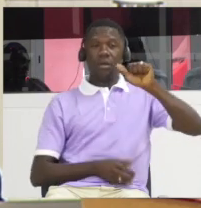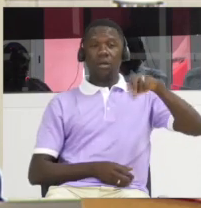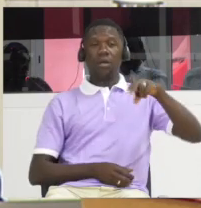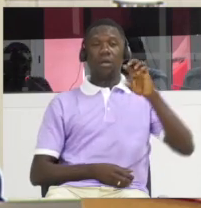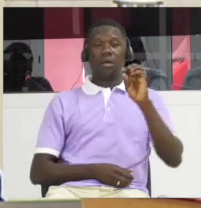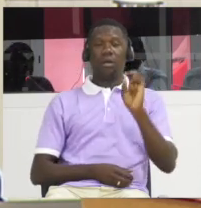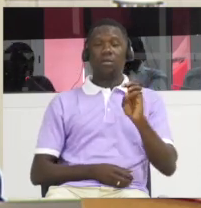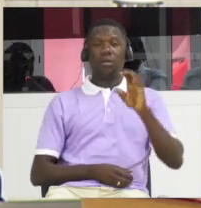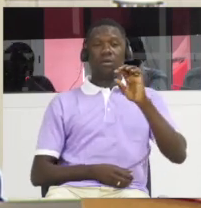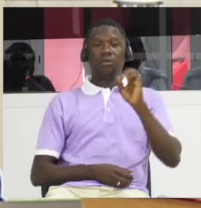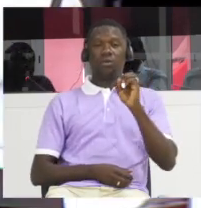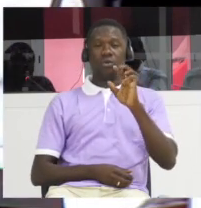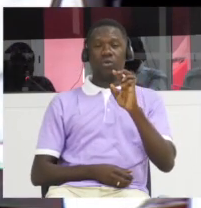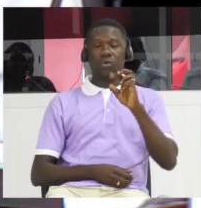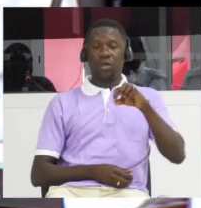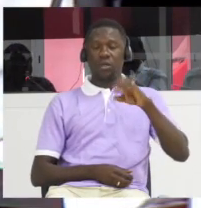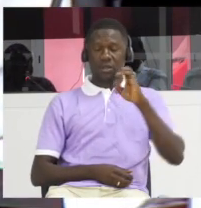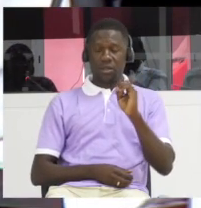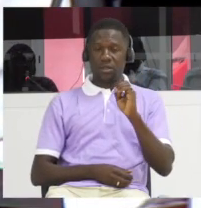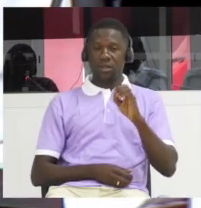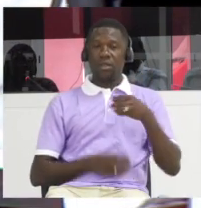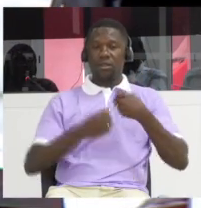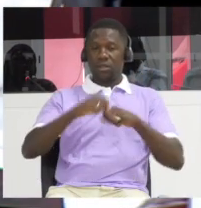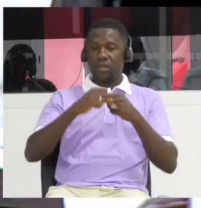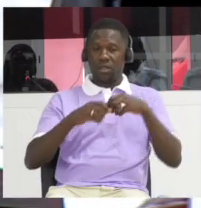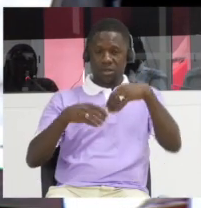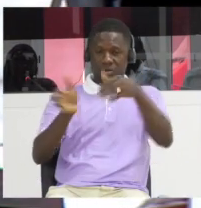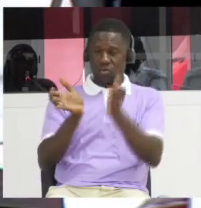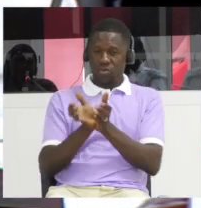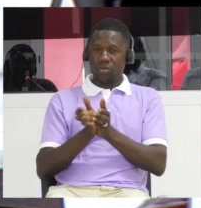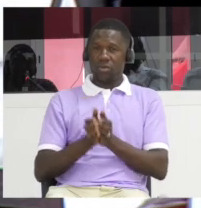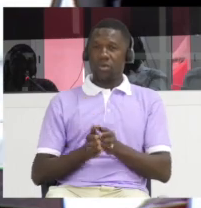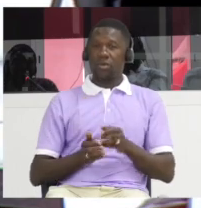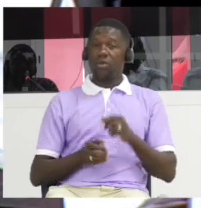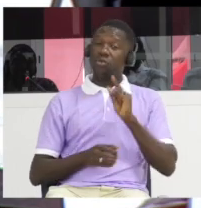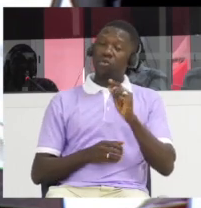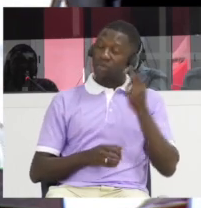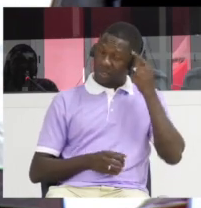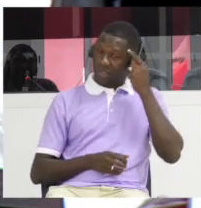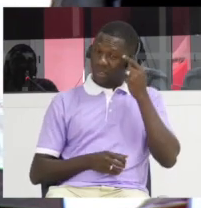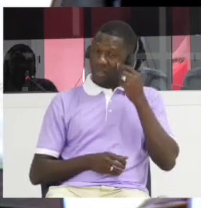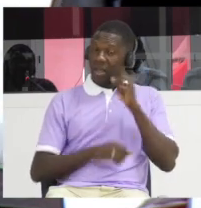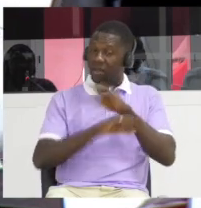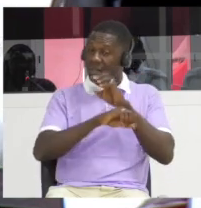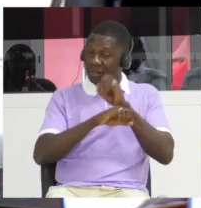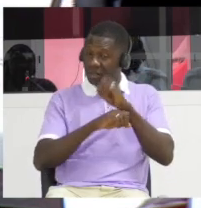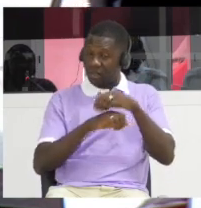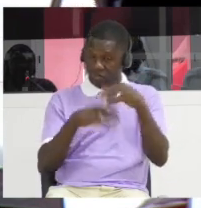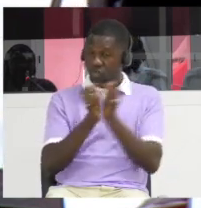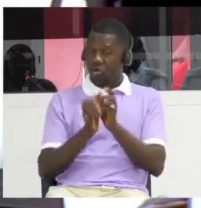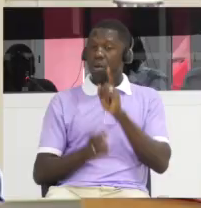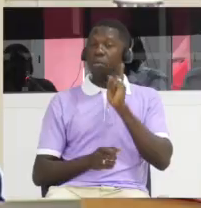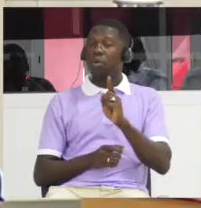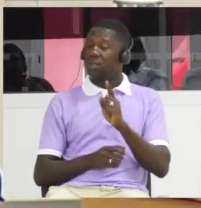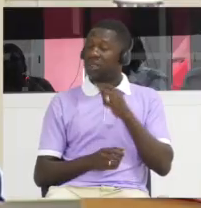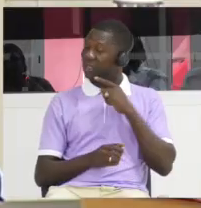Some people did say initially that it was advisory group, but it is assistance group as per the agreement. I